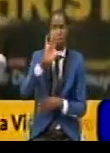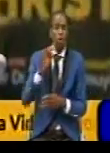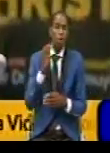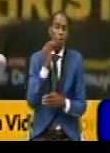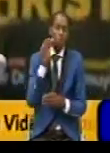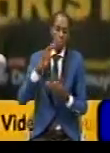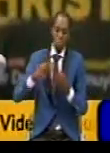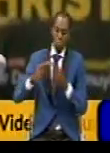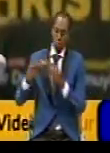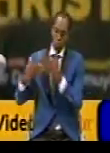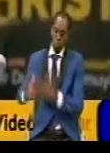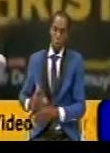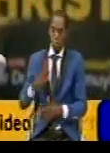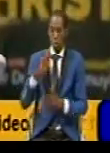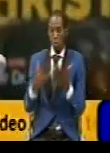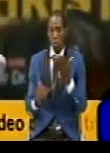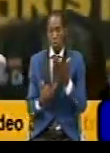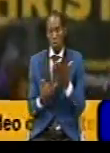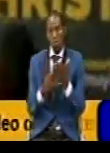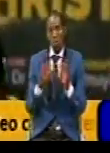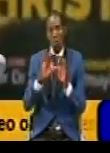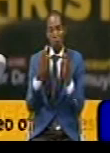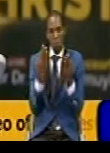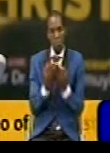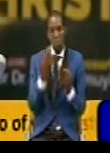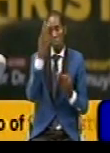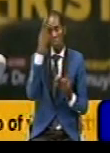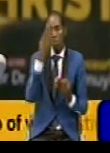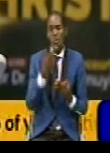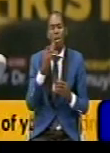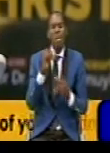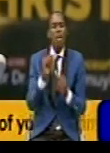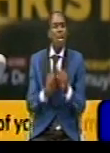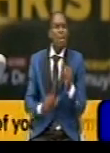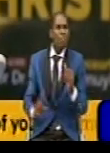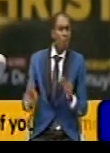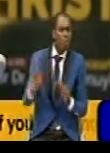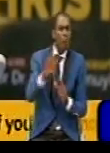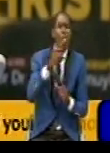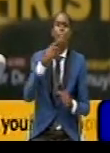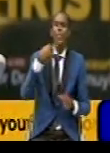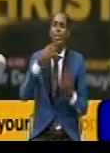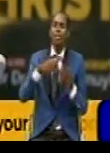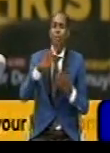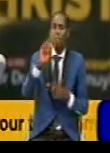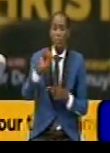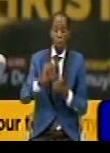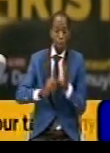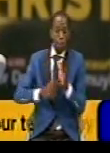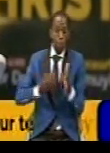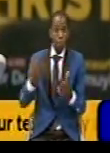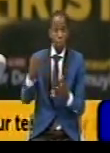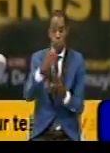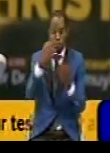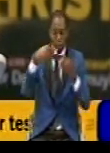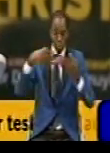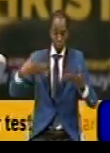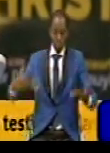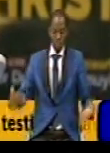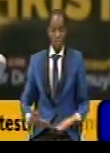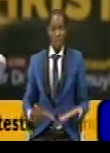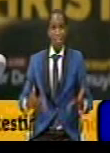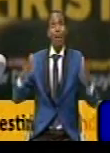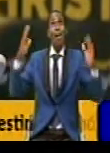people suffering around you, your neighbors, your siblings, your parents, all the people around